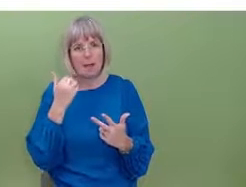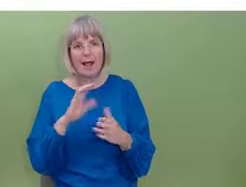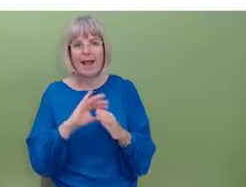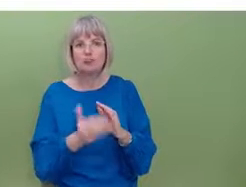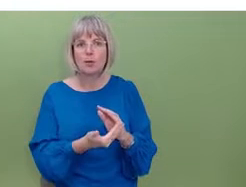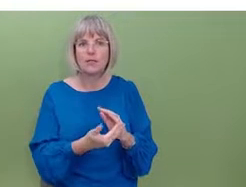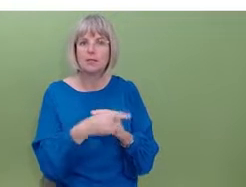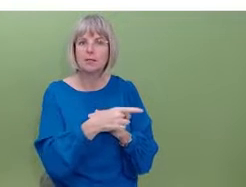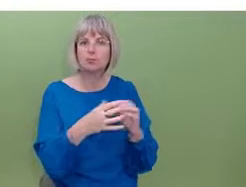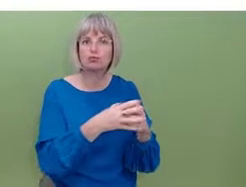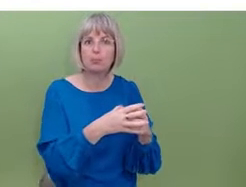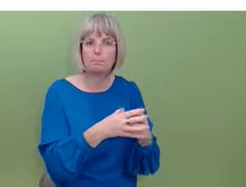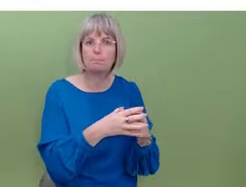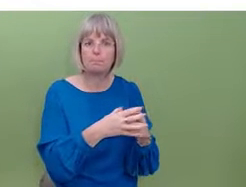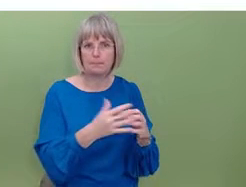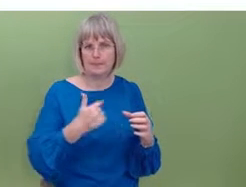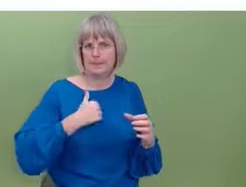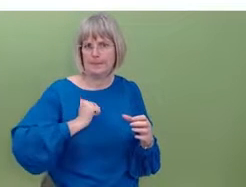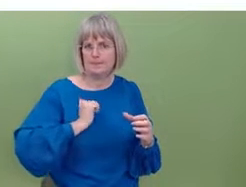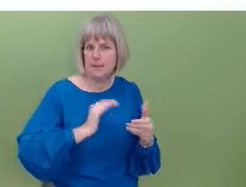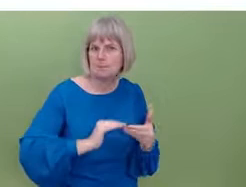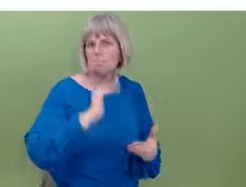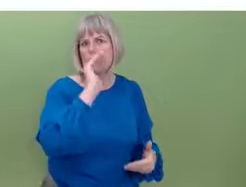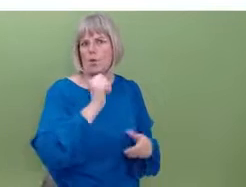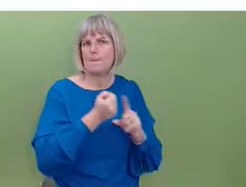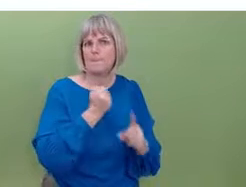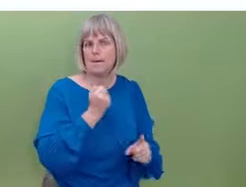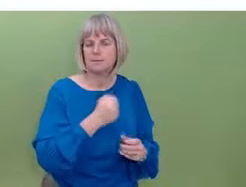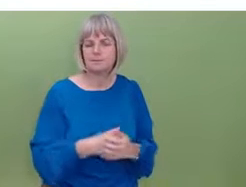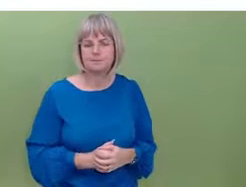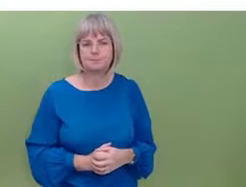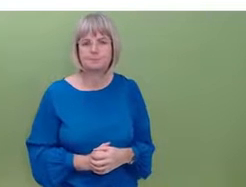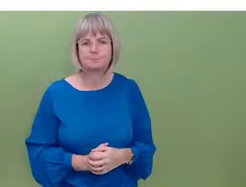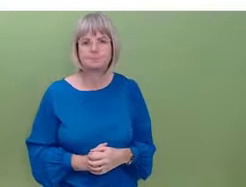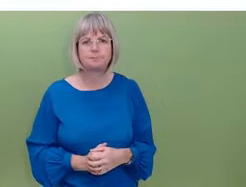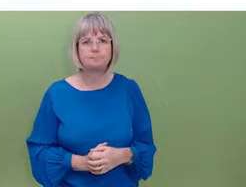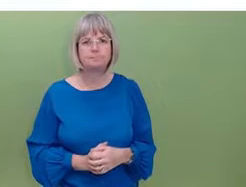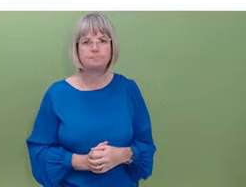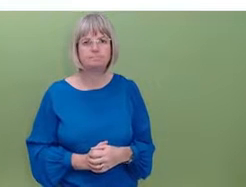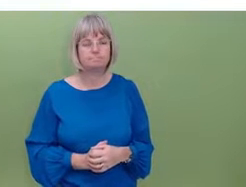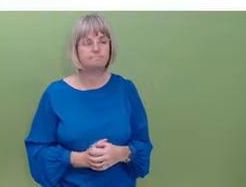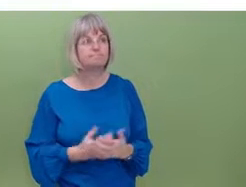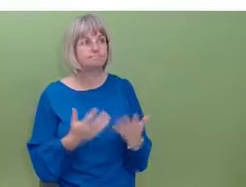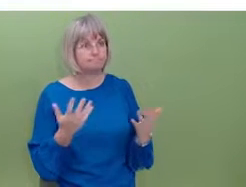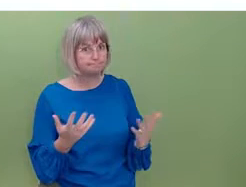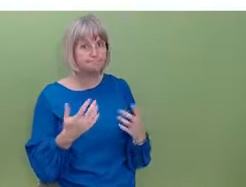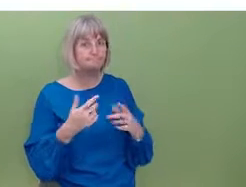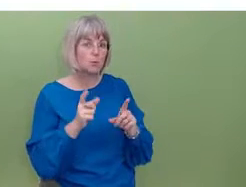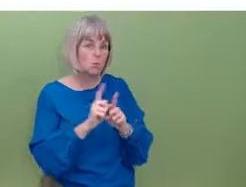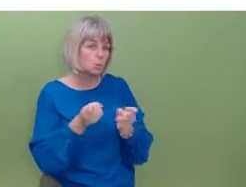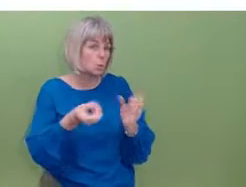to that. I would say evidence also supports that those